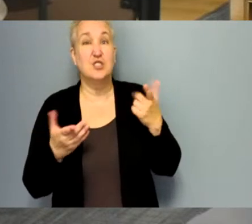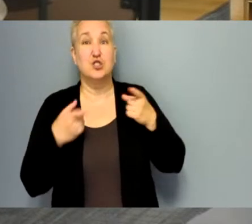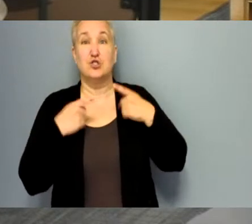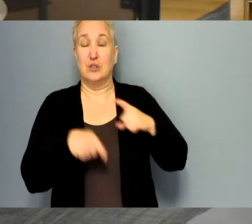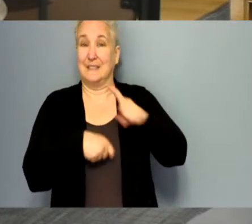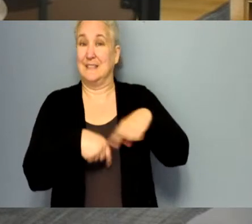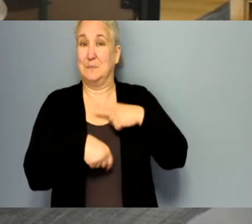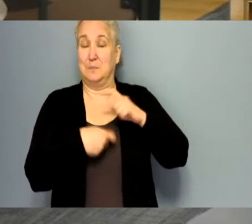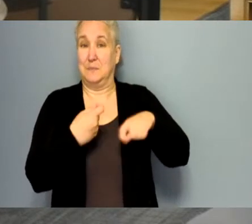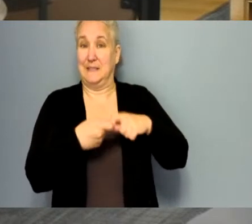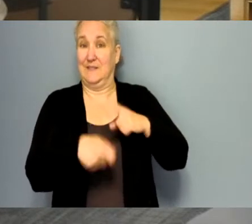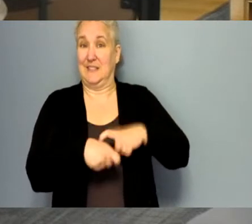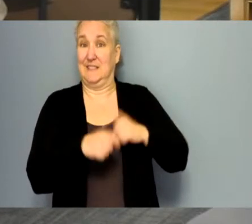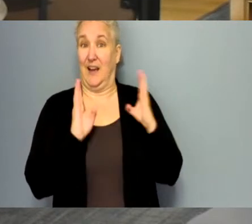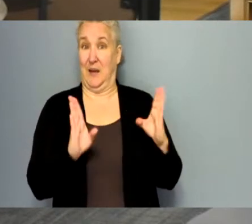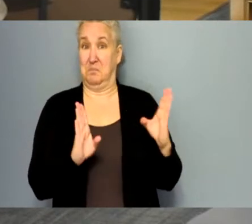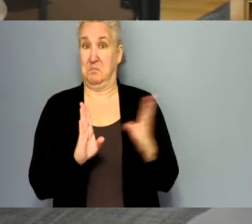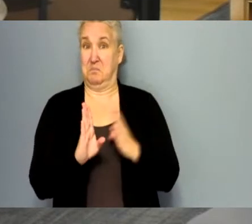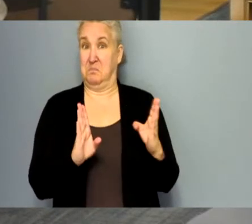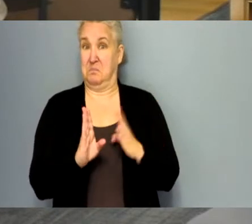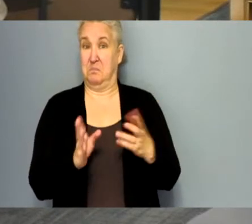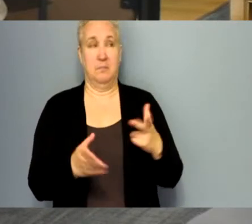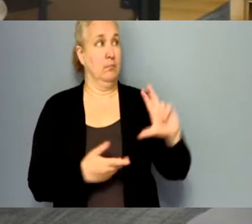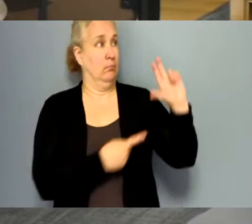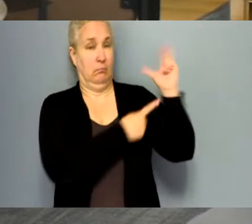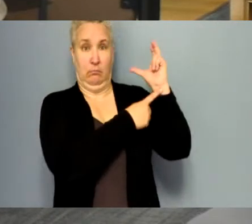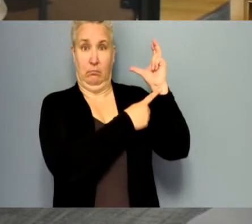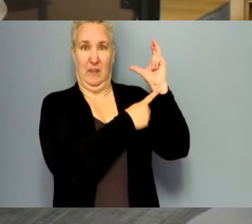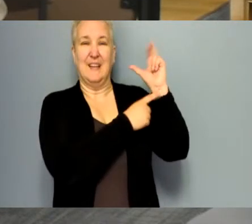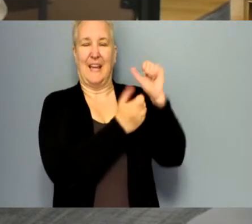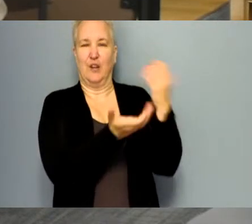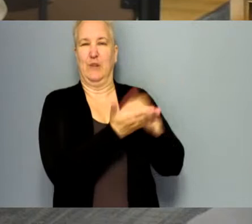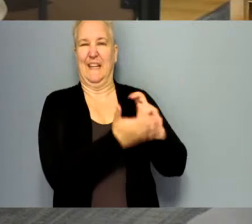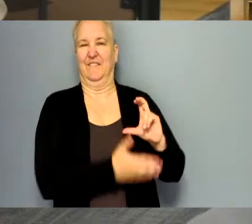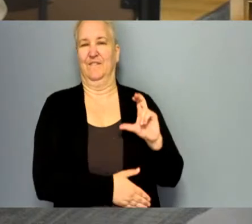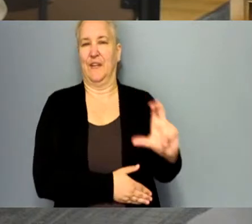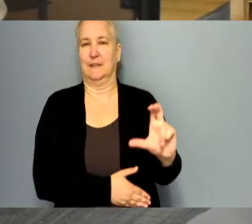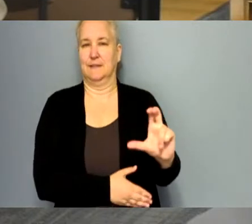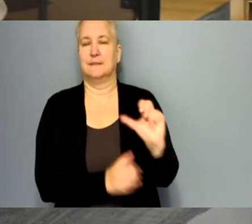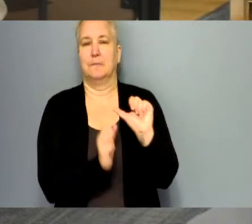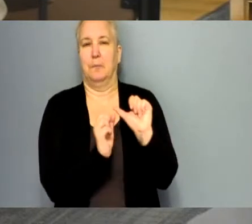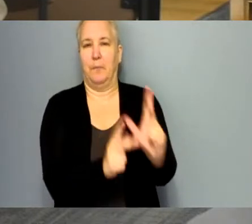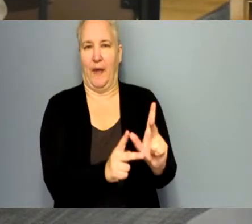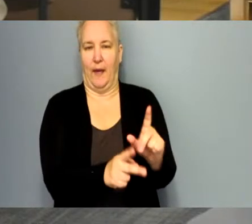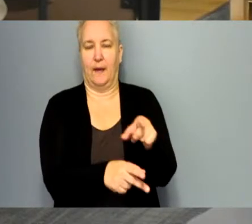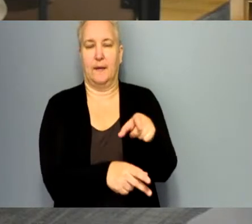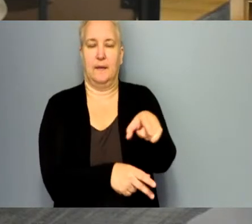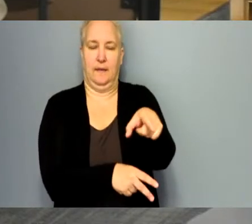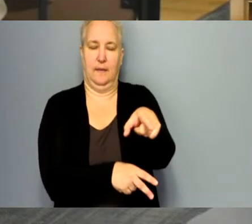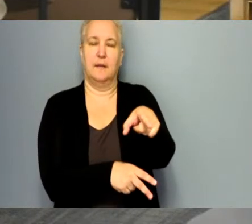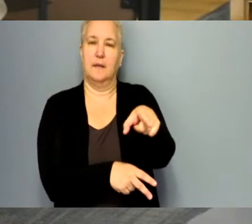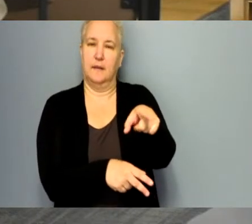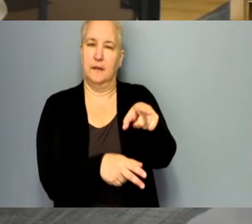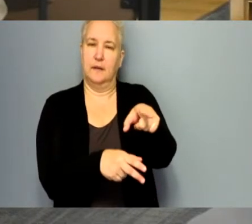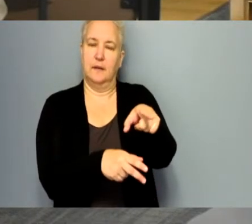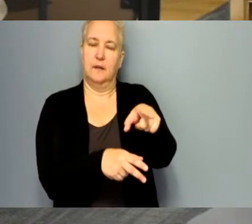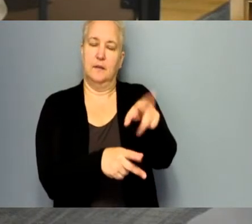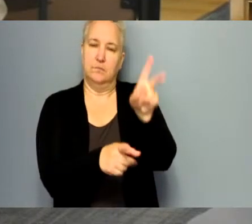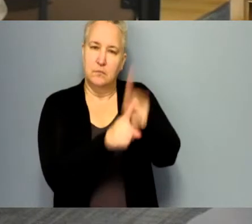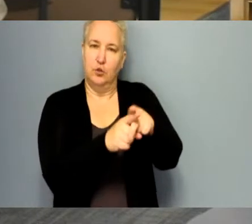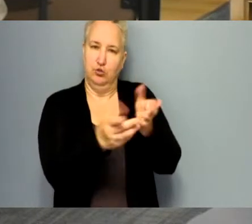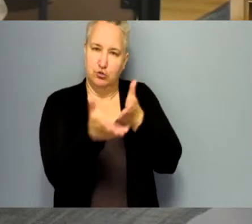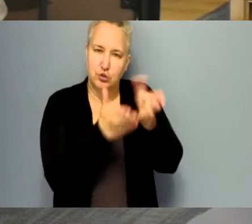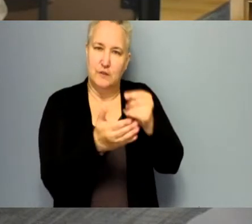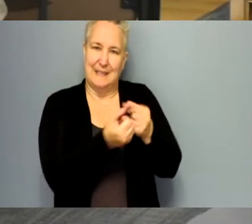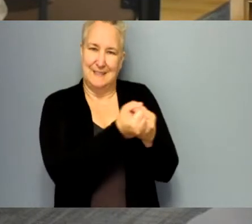time frame, those monies are able to be reinvested back into services and